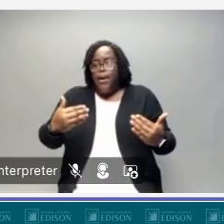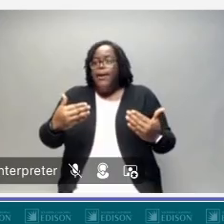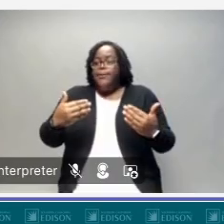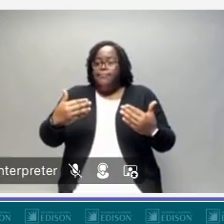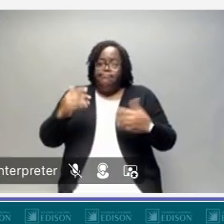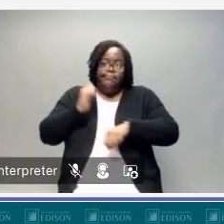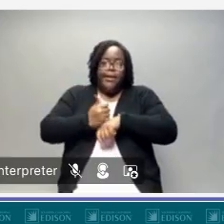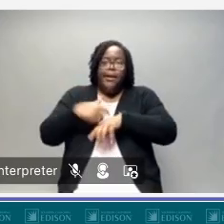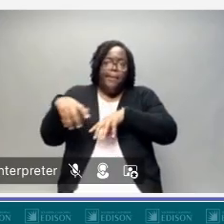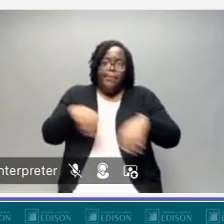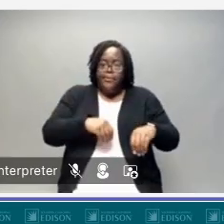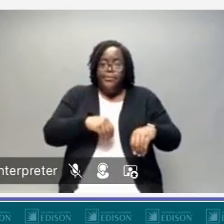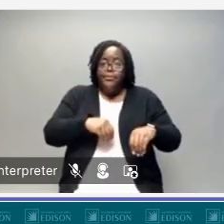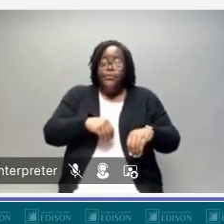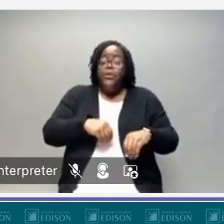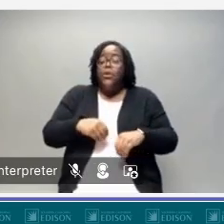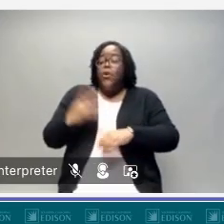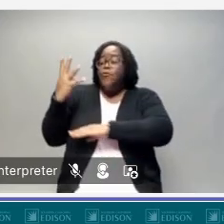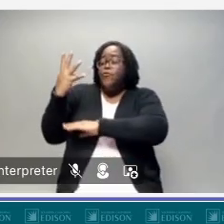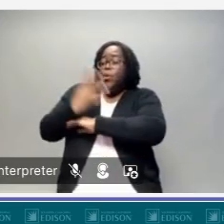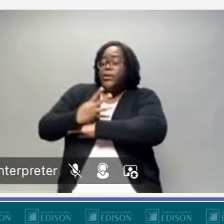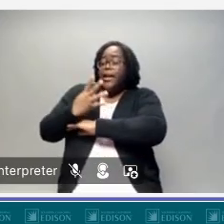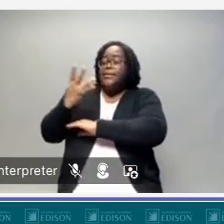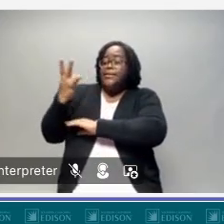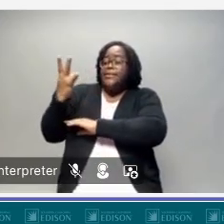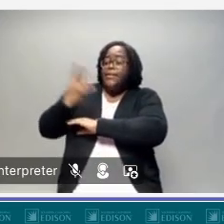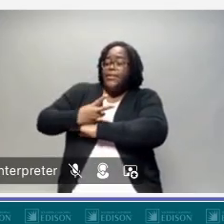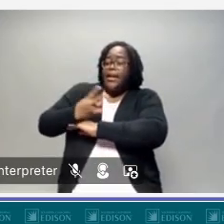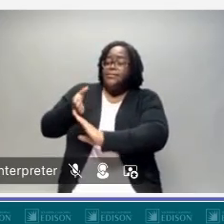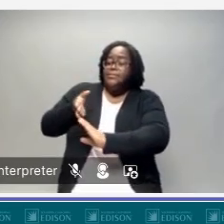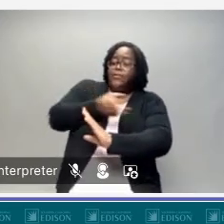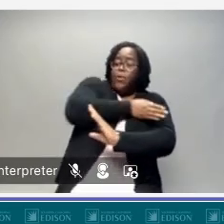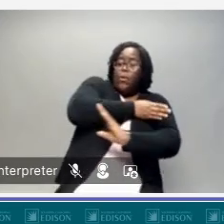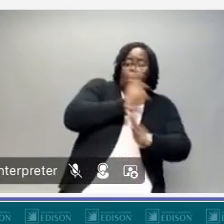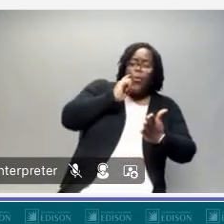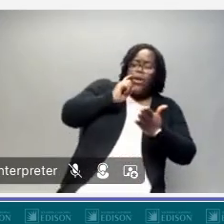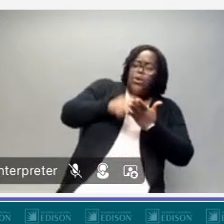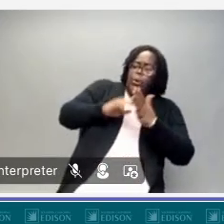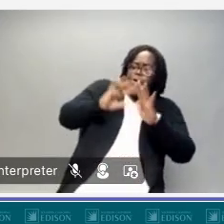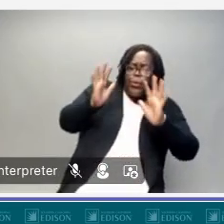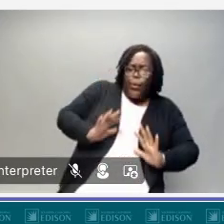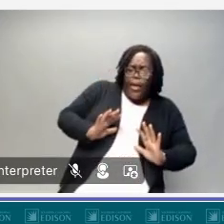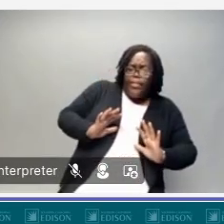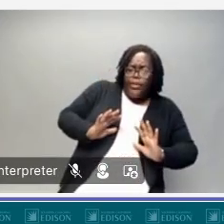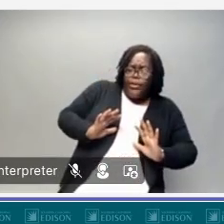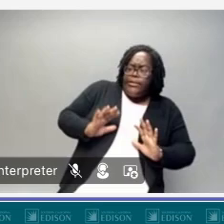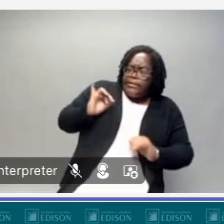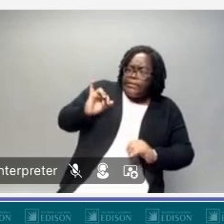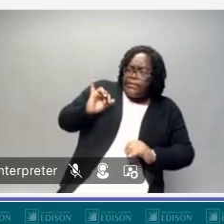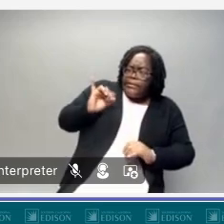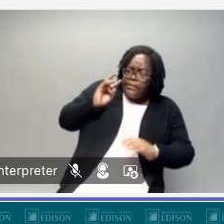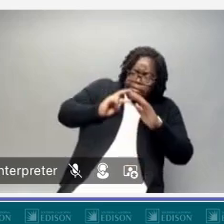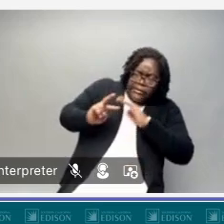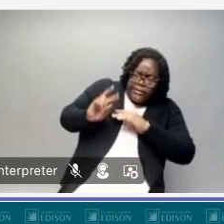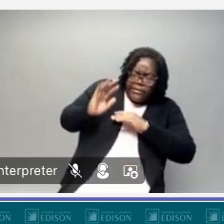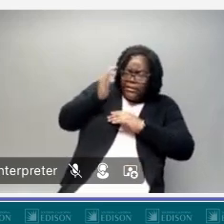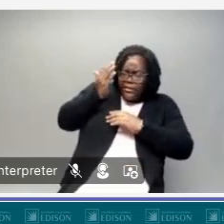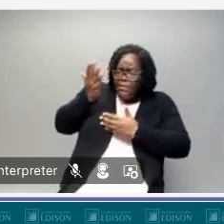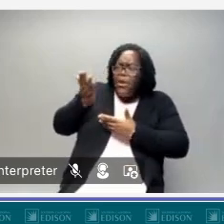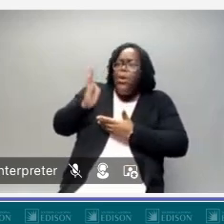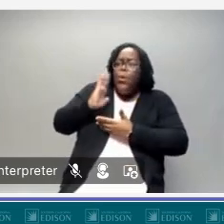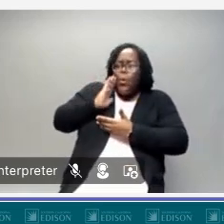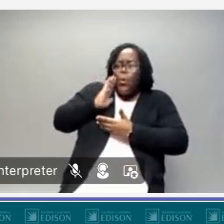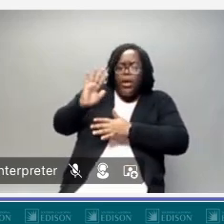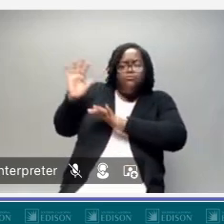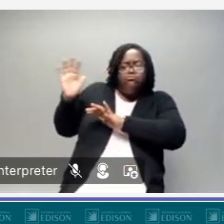4 to 7 days in advance, we're starting to see a weather pattern that is looking significantly as though it's going to bring